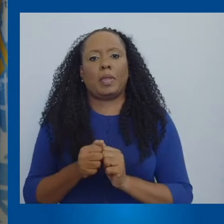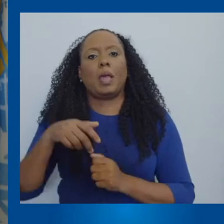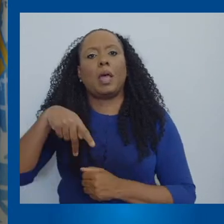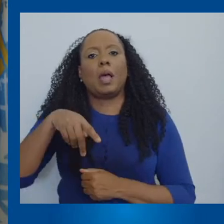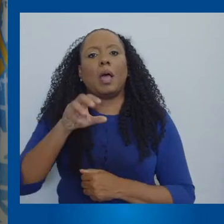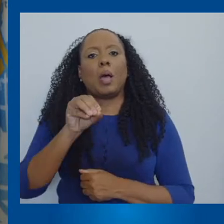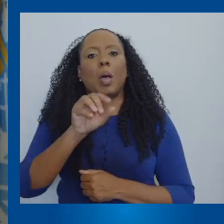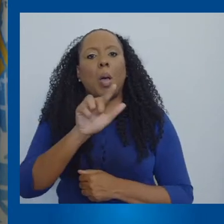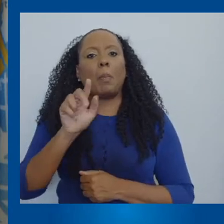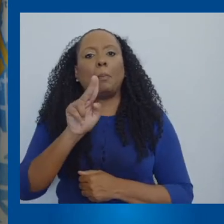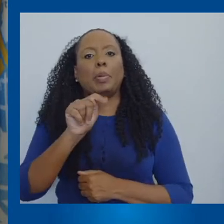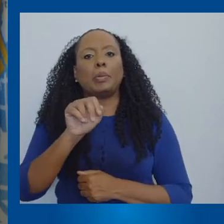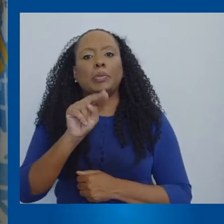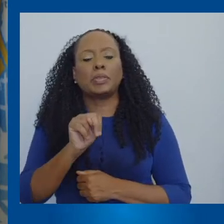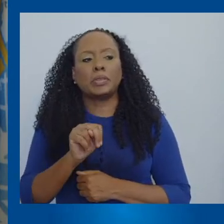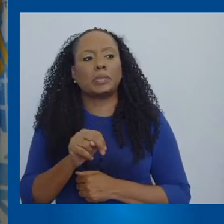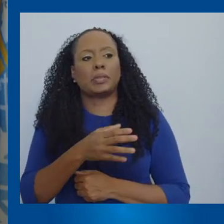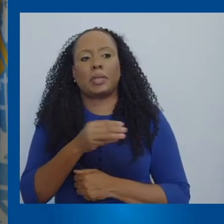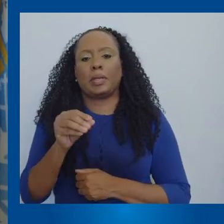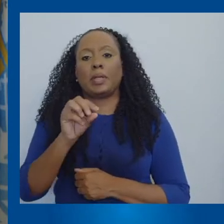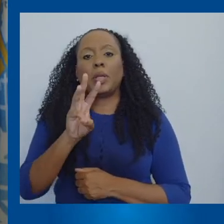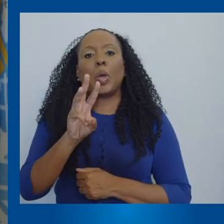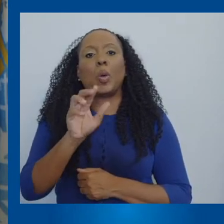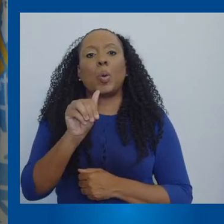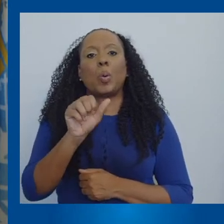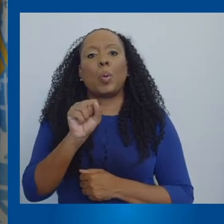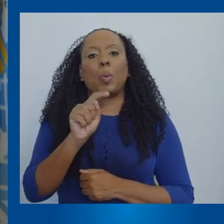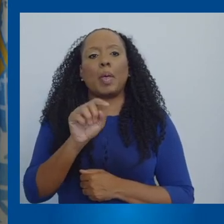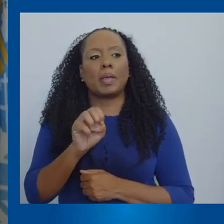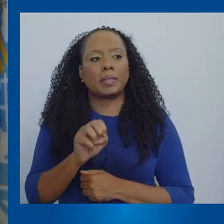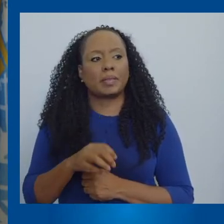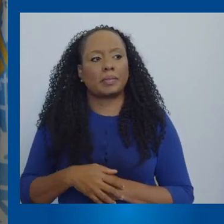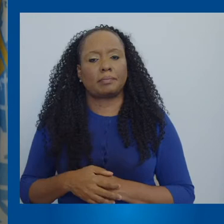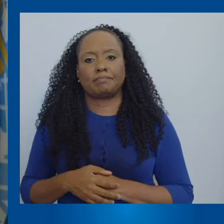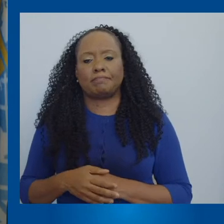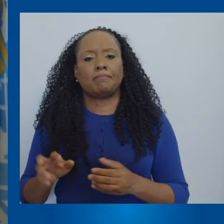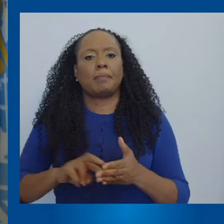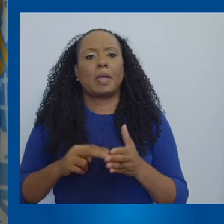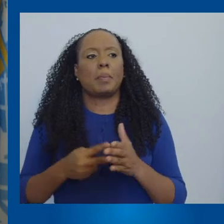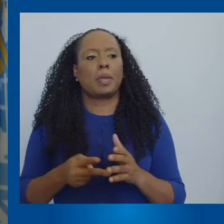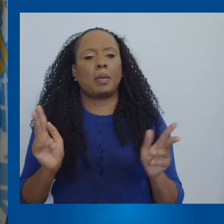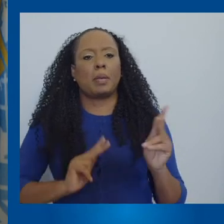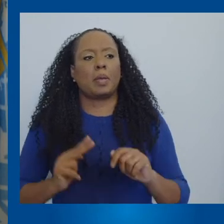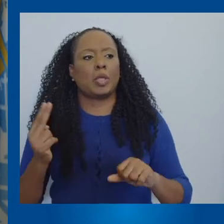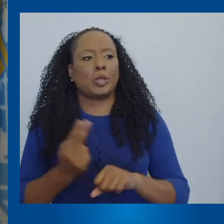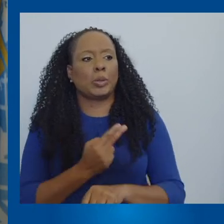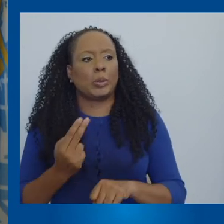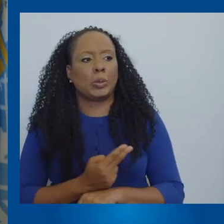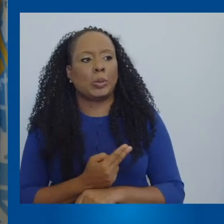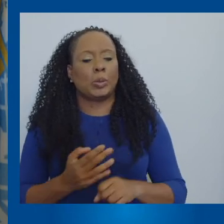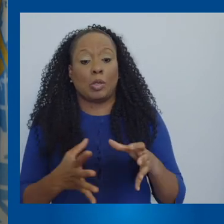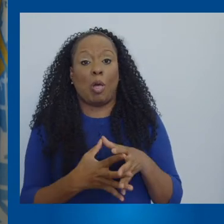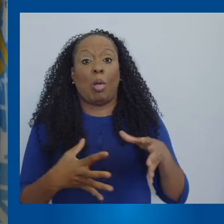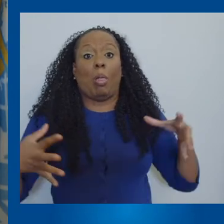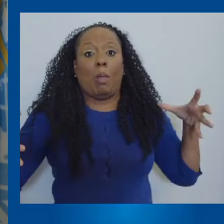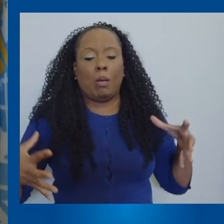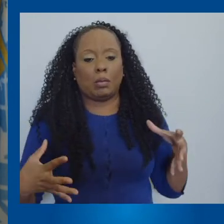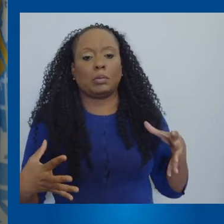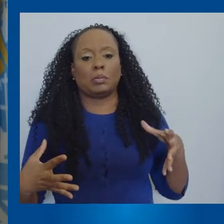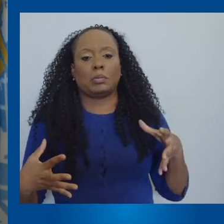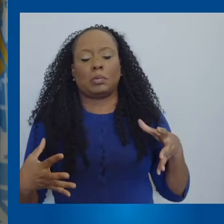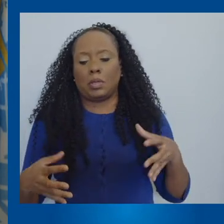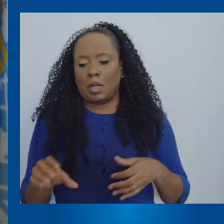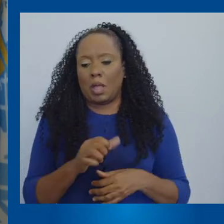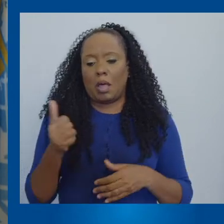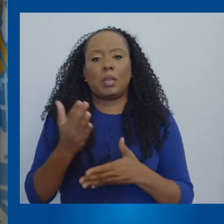them? It's overconsumption and overproduction in parts of the world. It's underconsumption and underproduction in